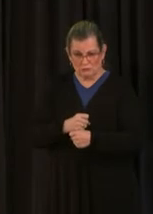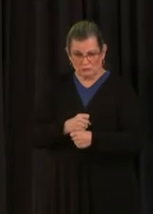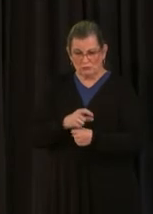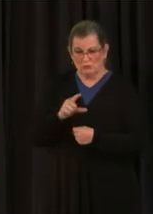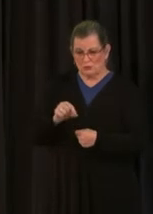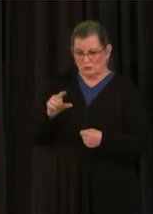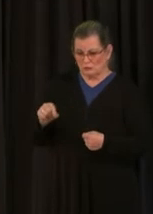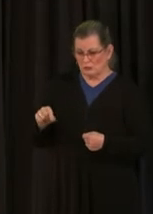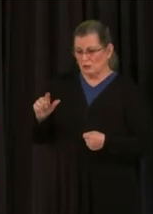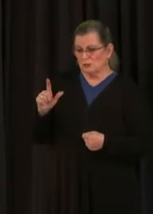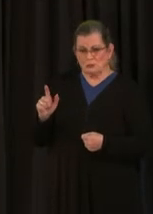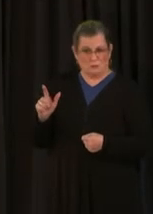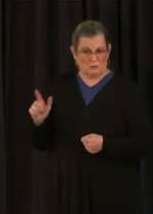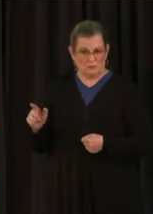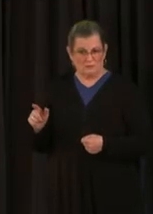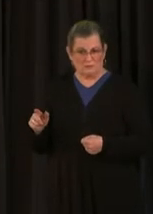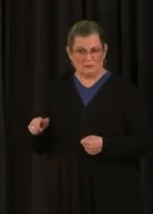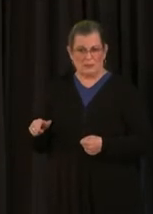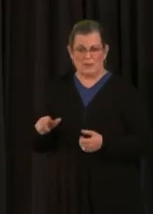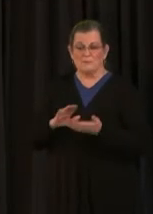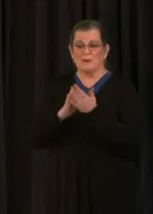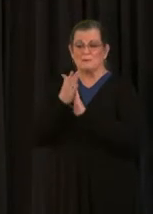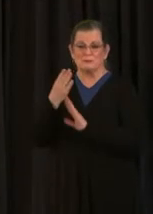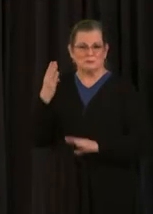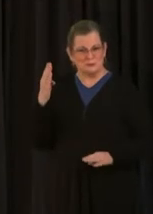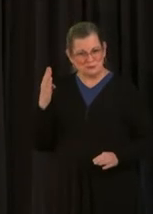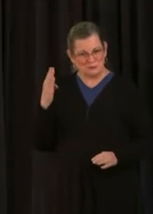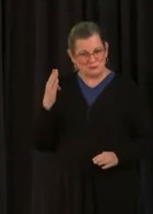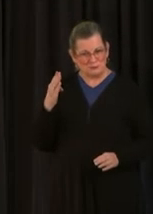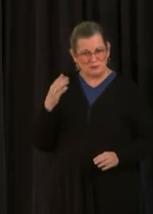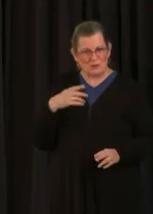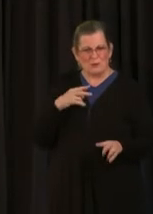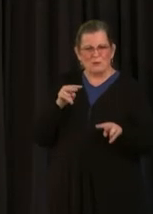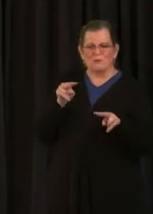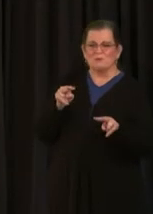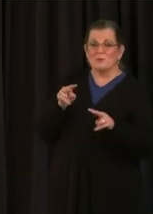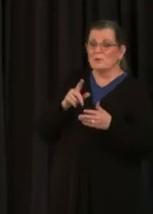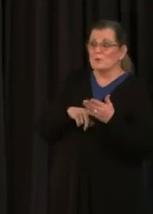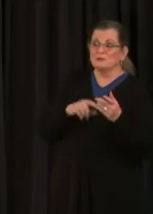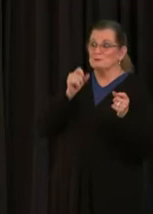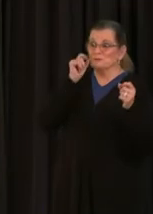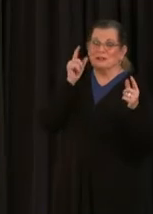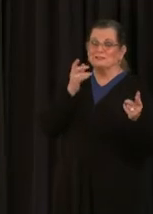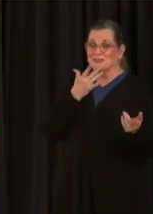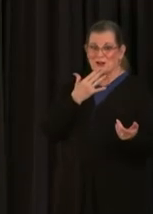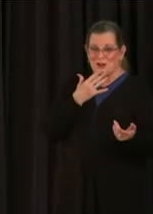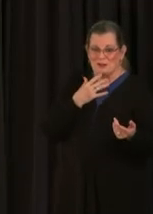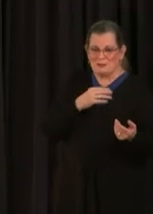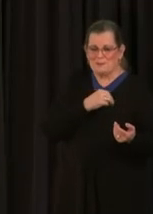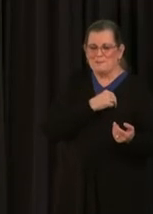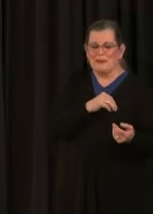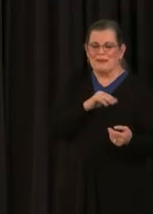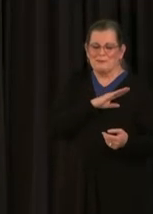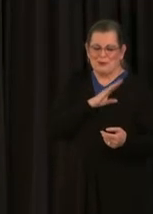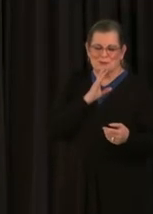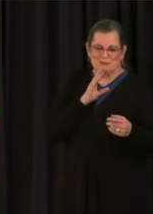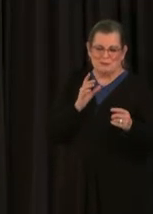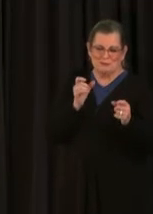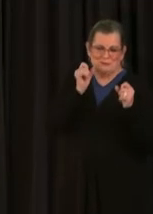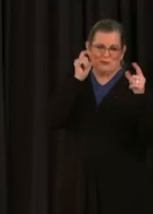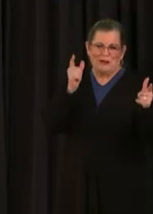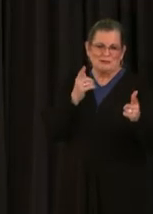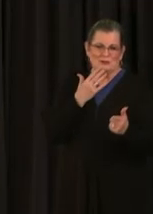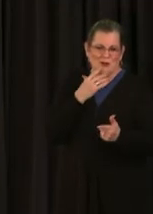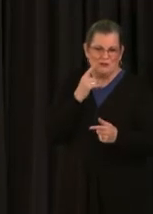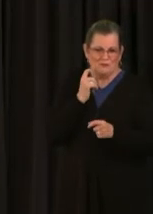And we're looking forward to whatever surprise color we may have for the next school year. The cards are valid through September 30th of each